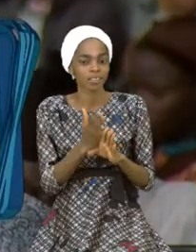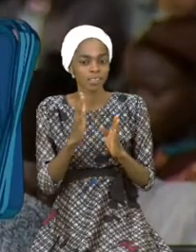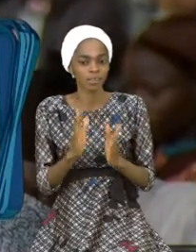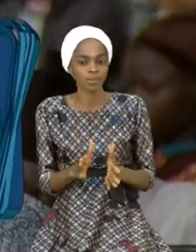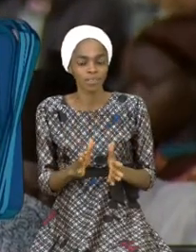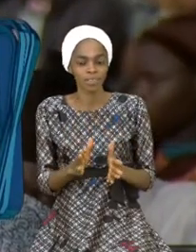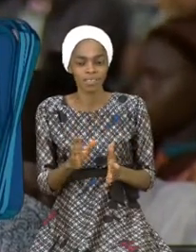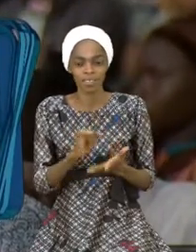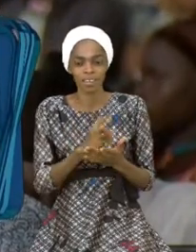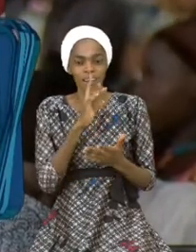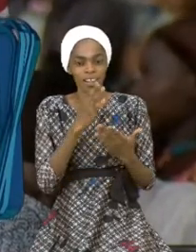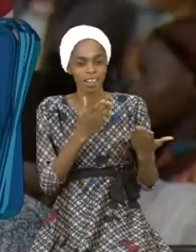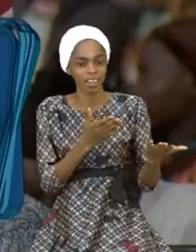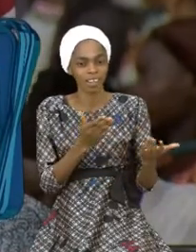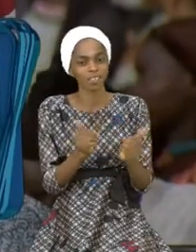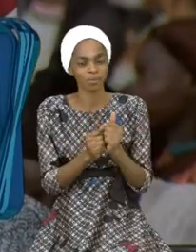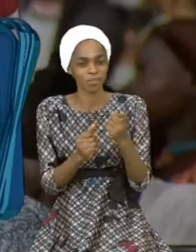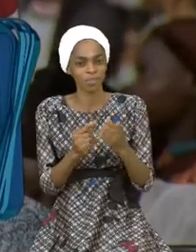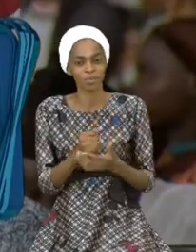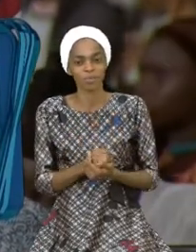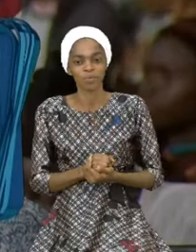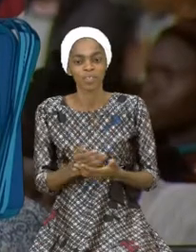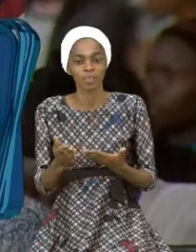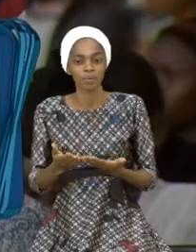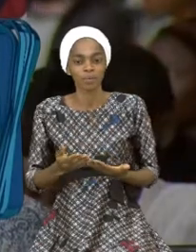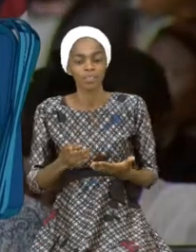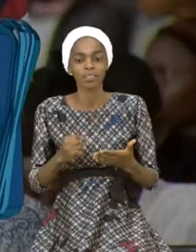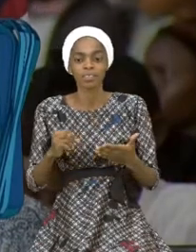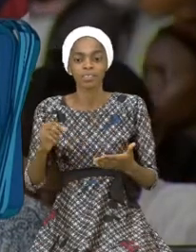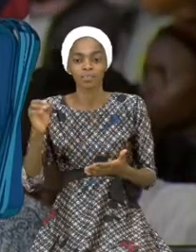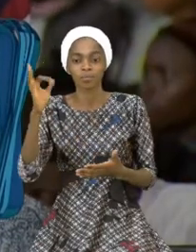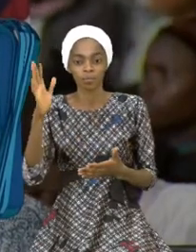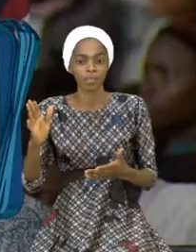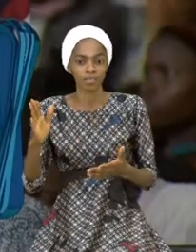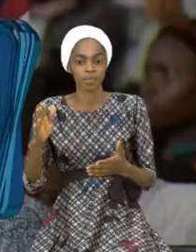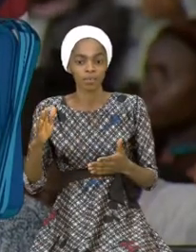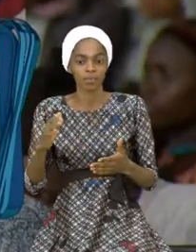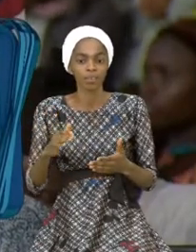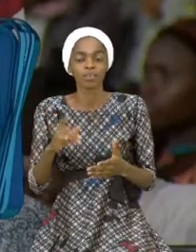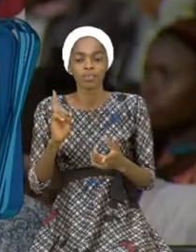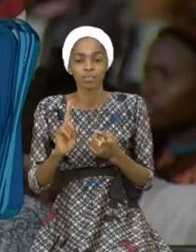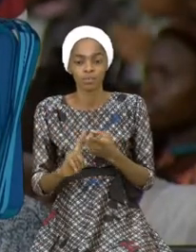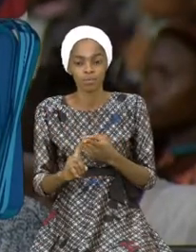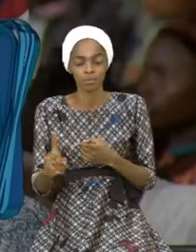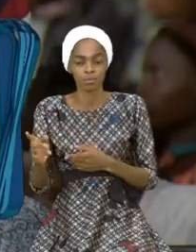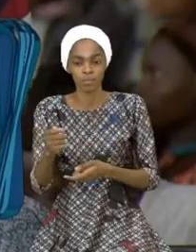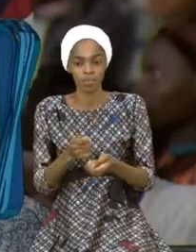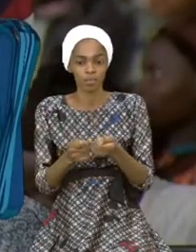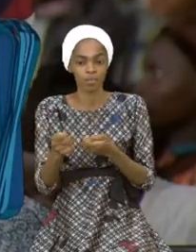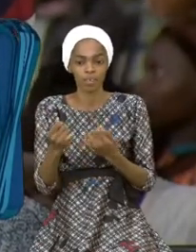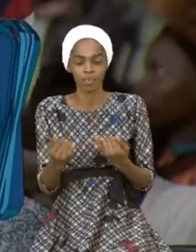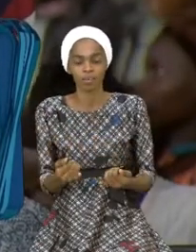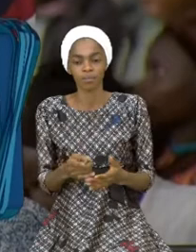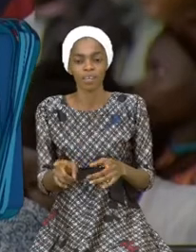there. We want our overseer to take over now as we do this thoroughly